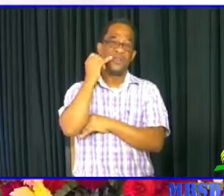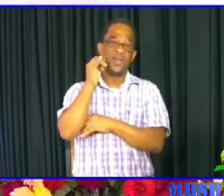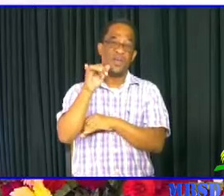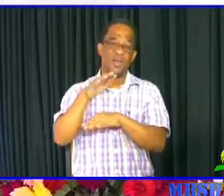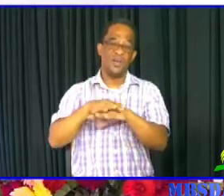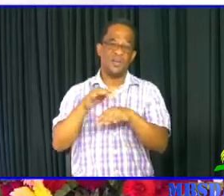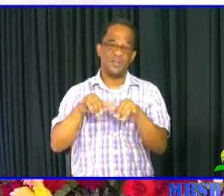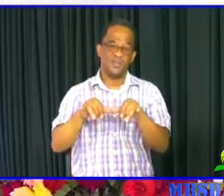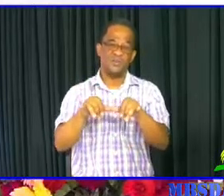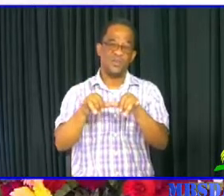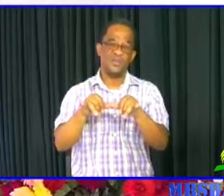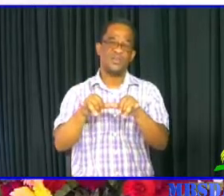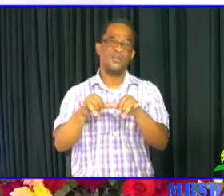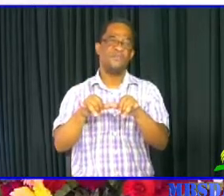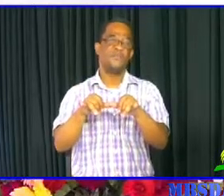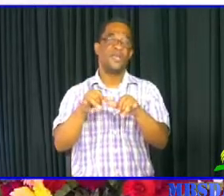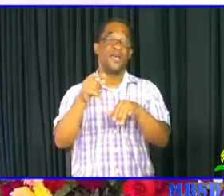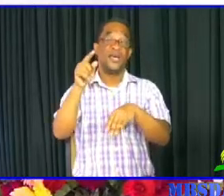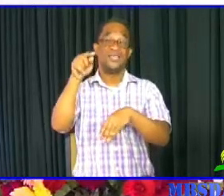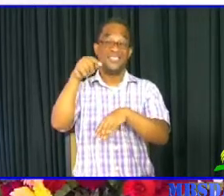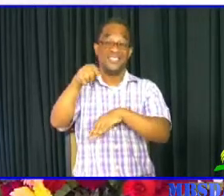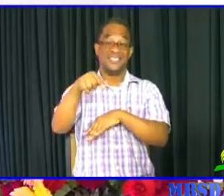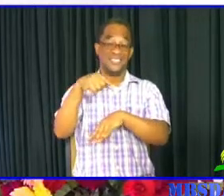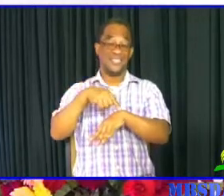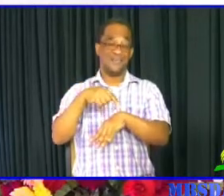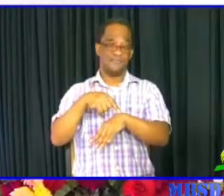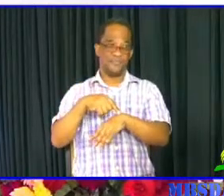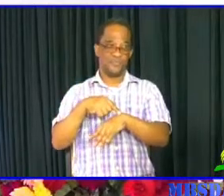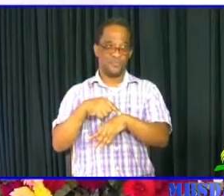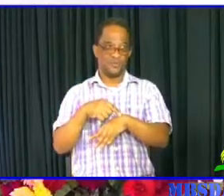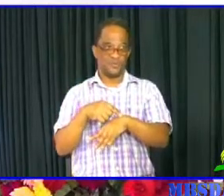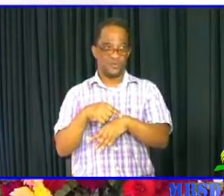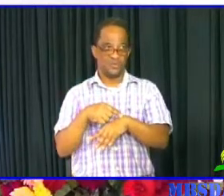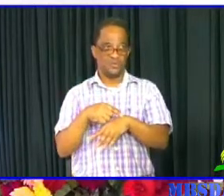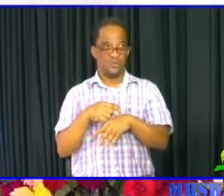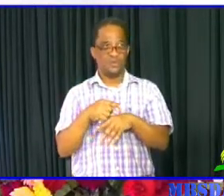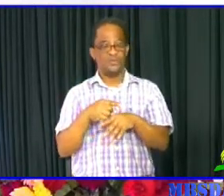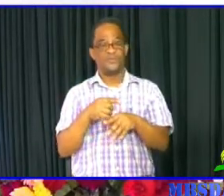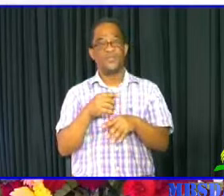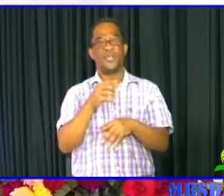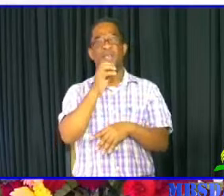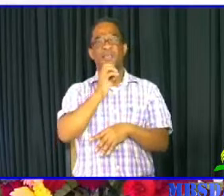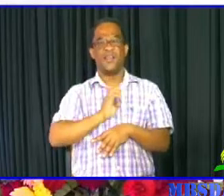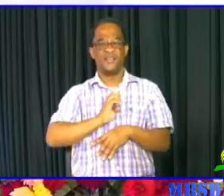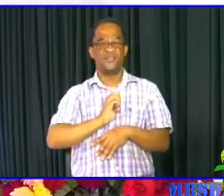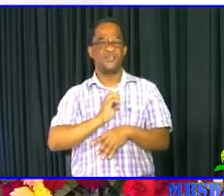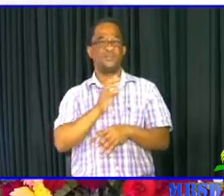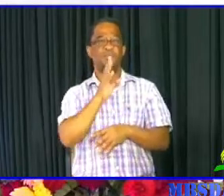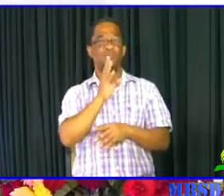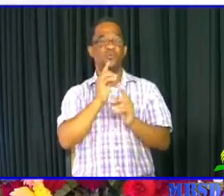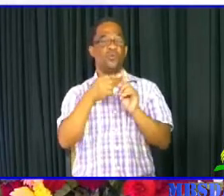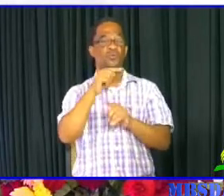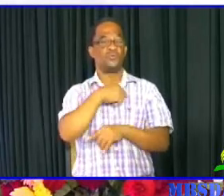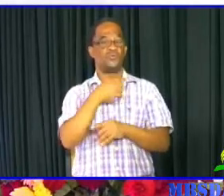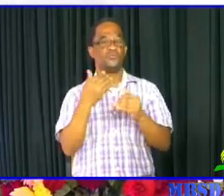then kudos to you. At this time, we're going to be moving over to Elder Philip Castell.